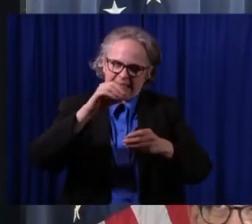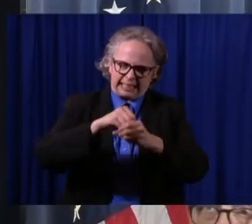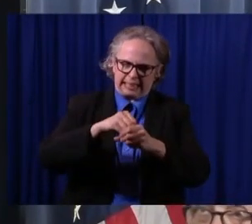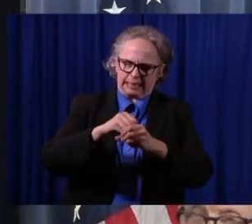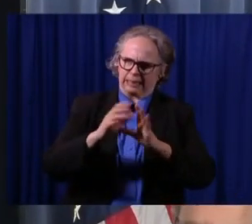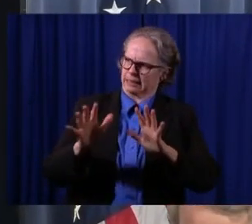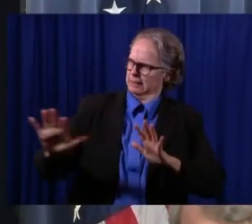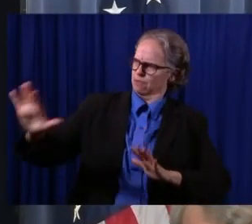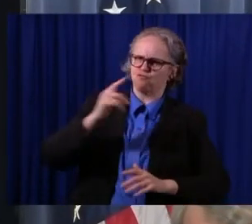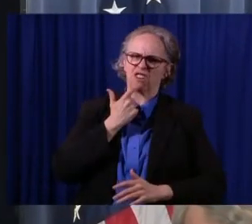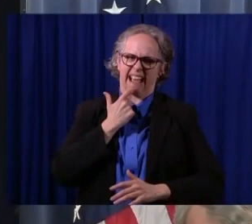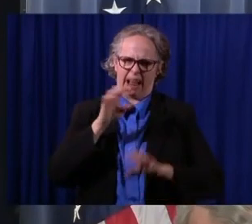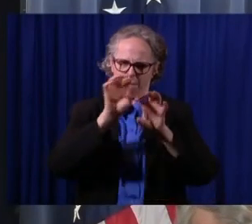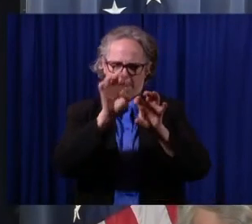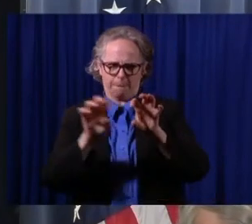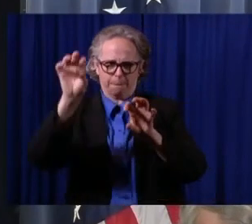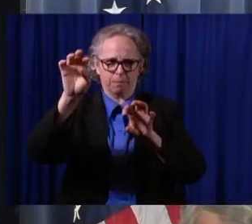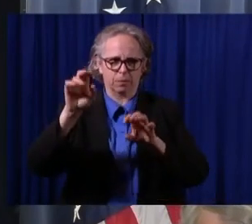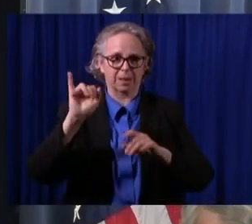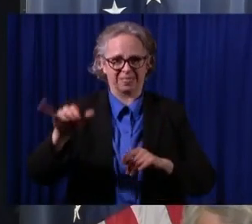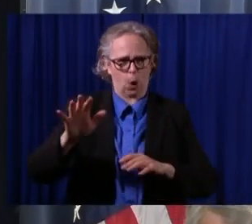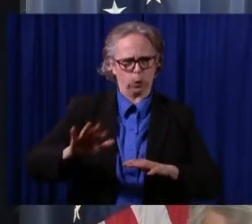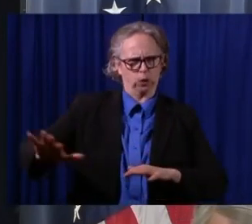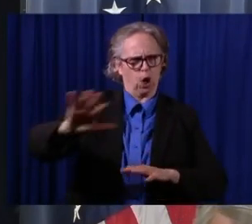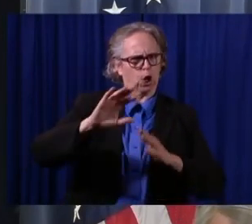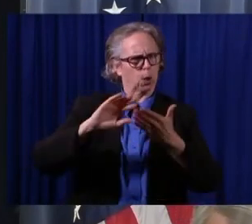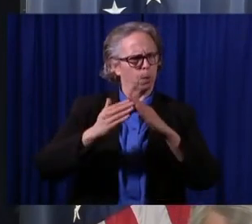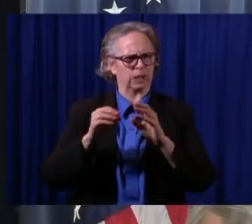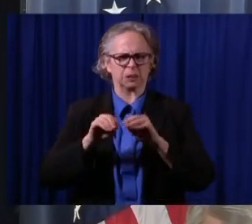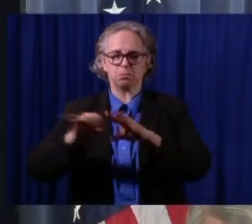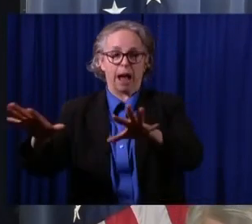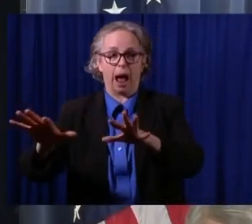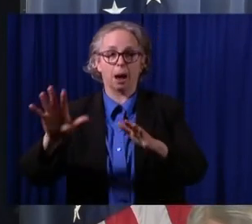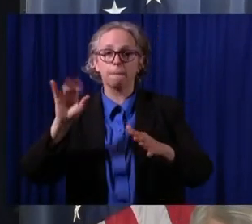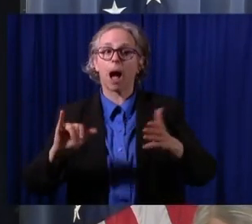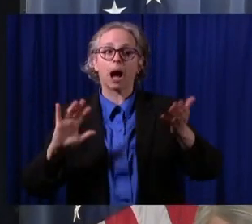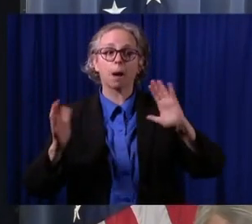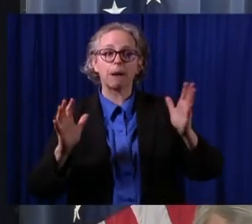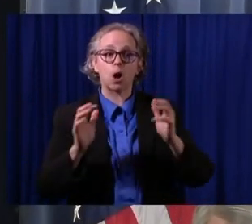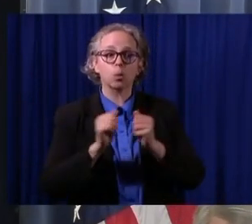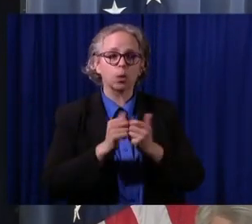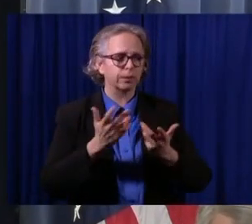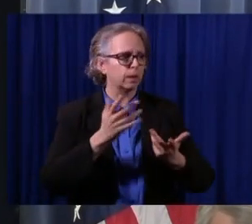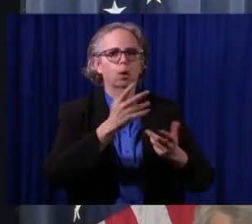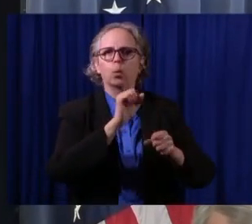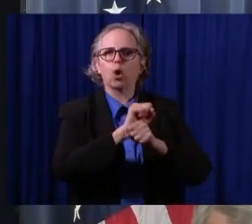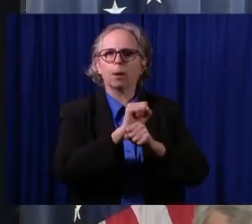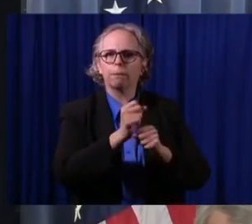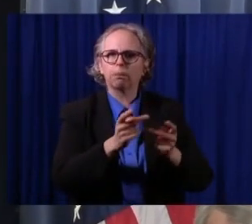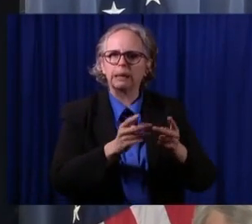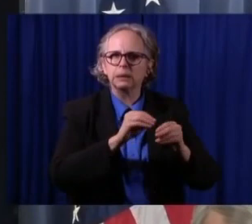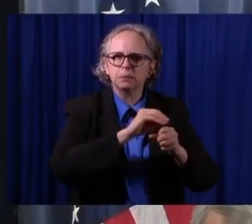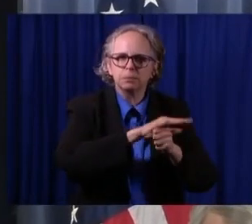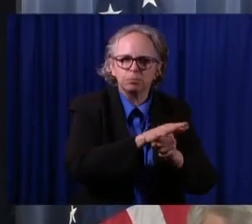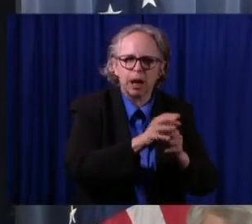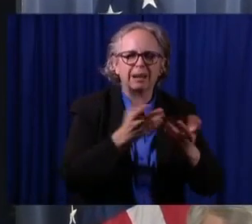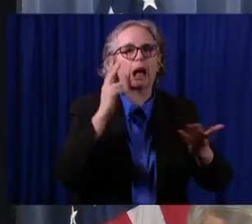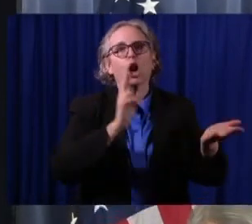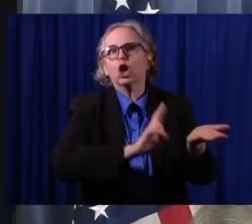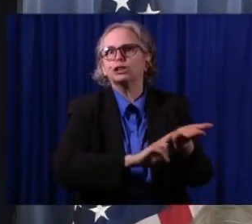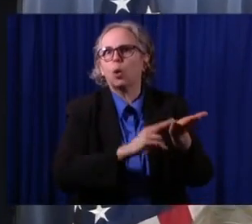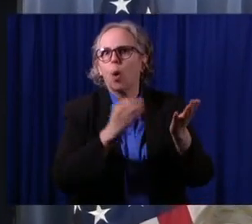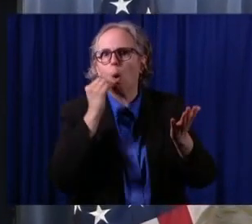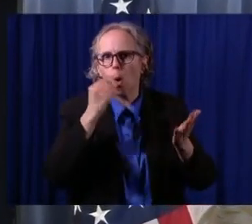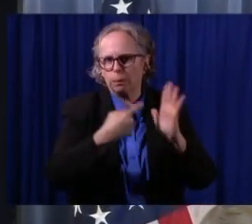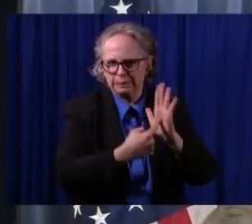addition to the community spread. Crocs, for example, distribution center, nursing homes, and a few other places that we're